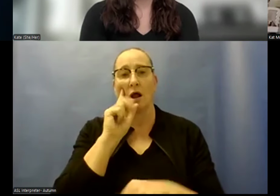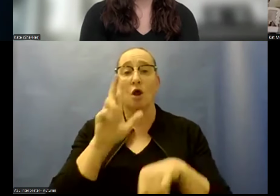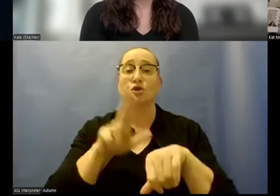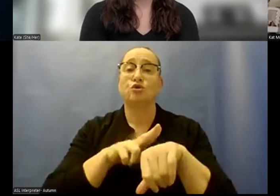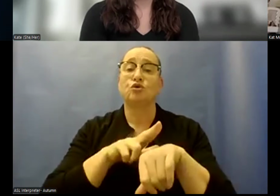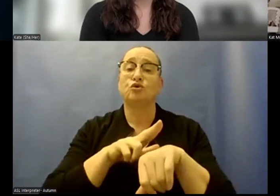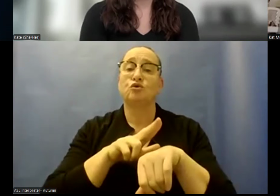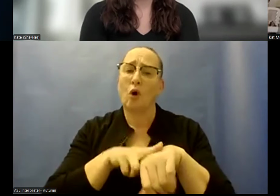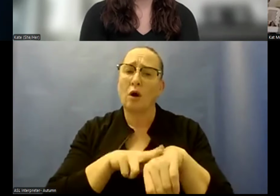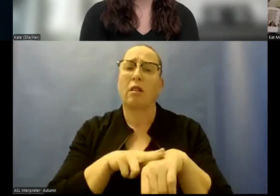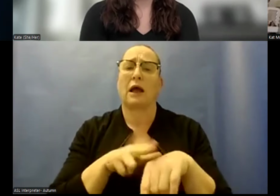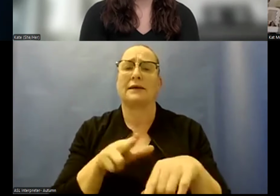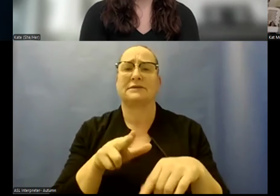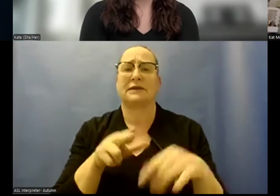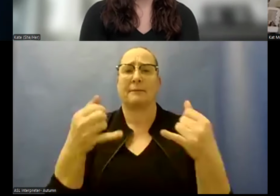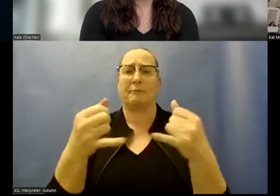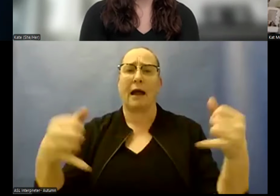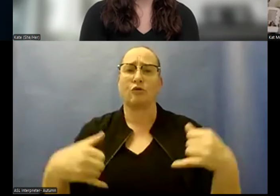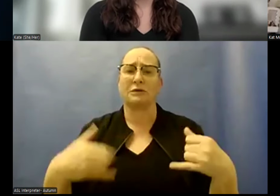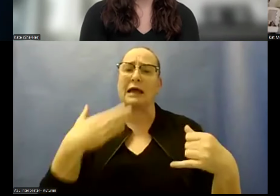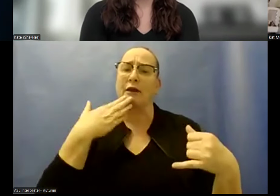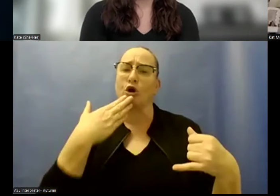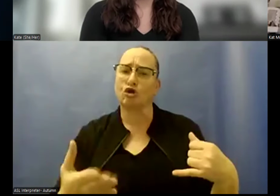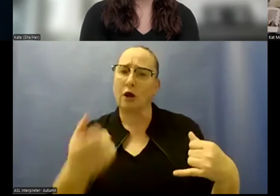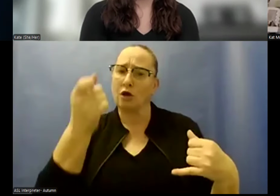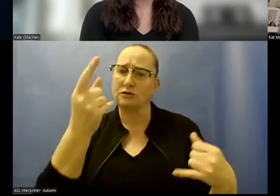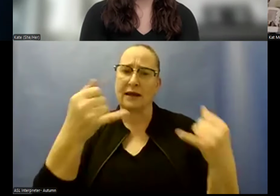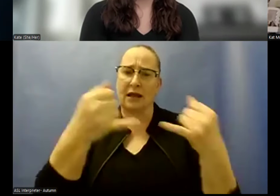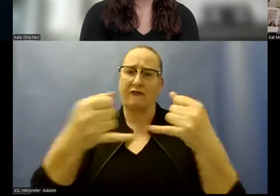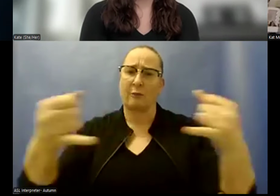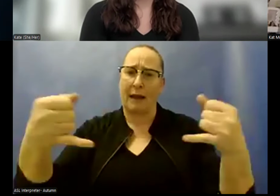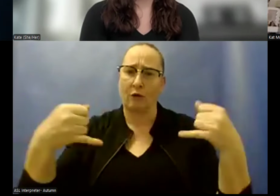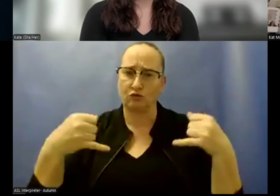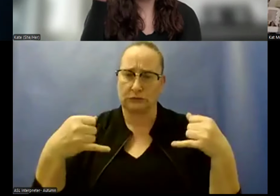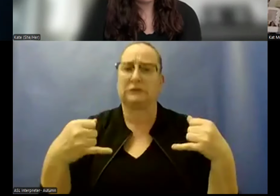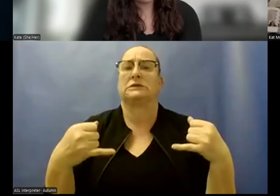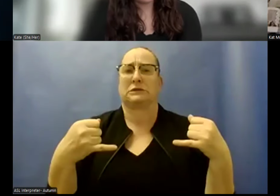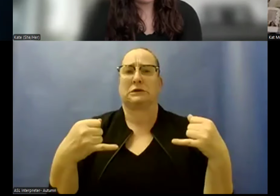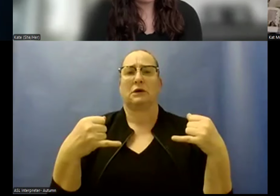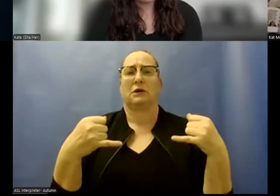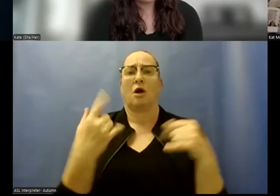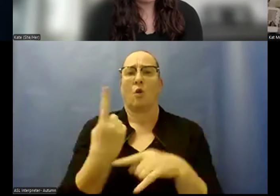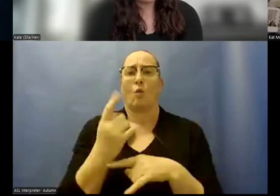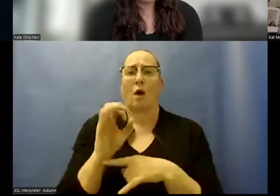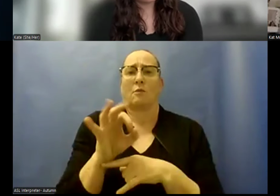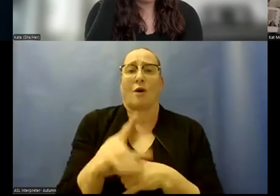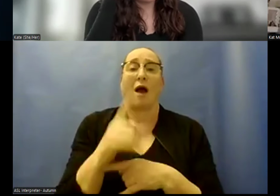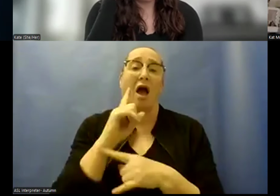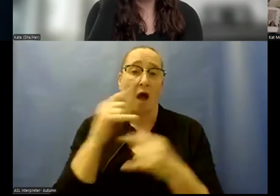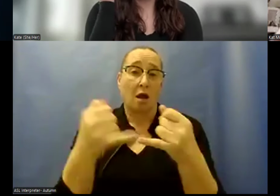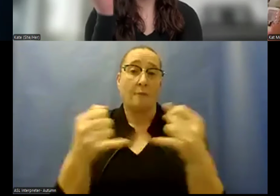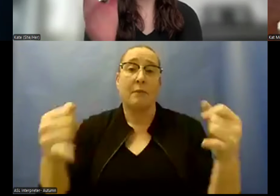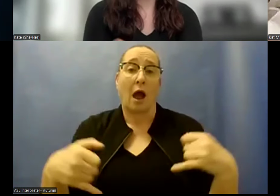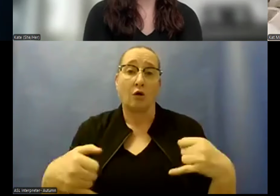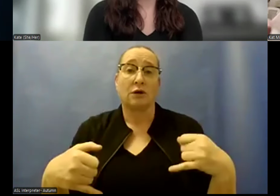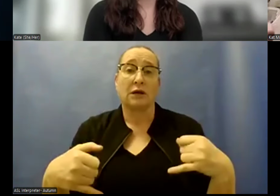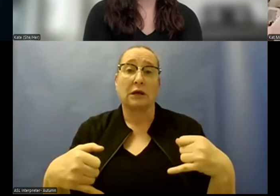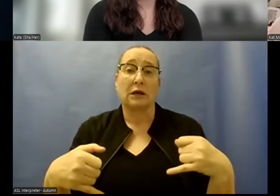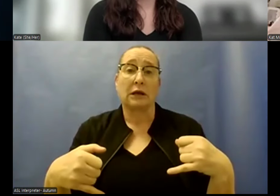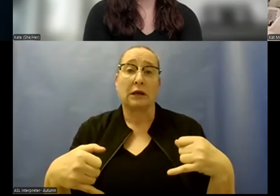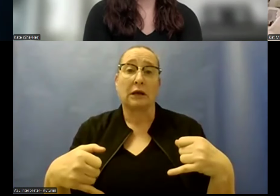normalizing boundaries and also having a good understanding of what they are. At one point, I thought boundaries were, hey, you have